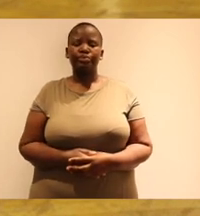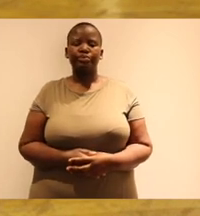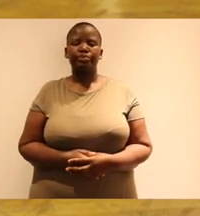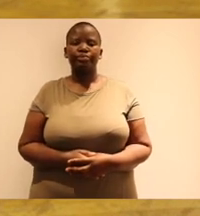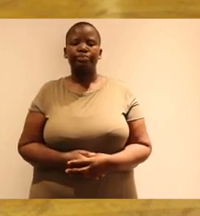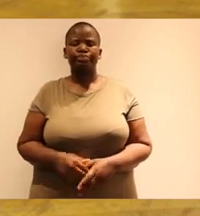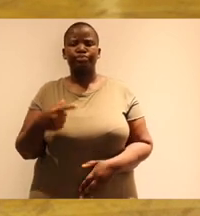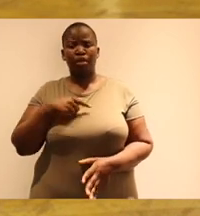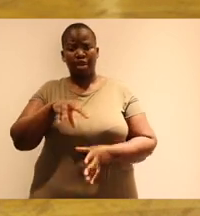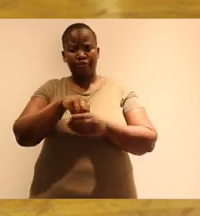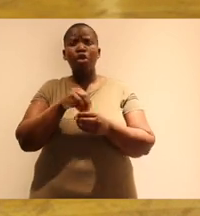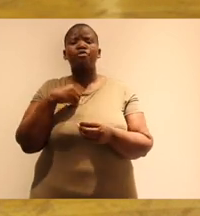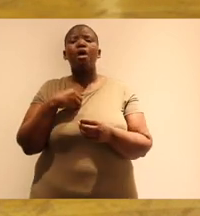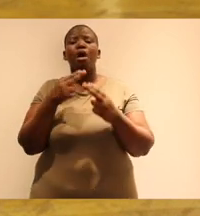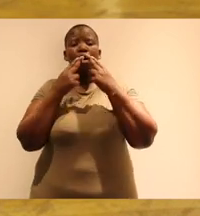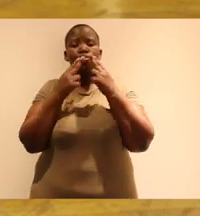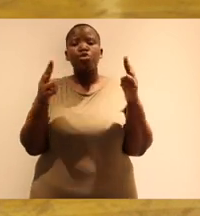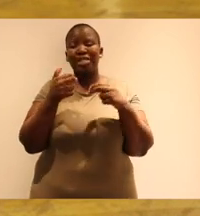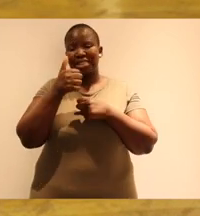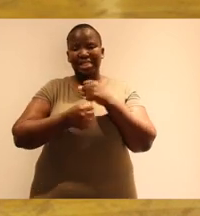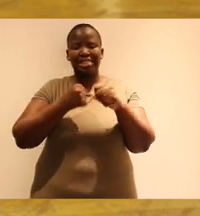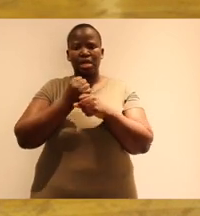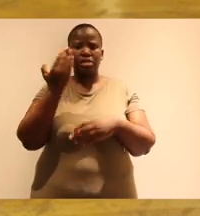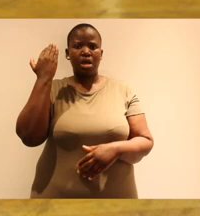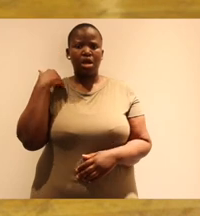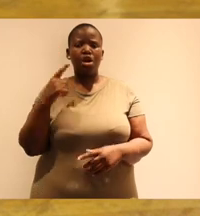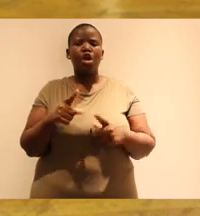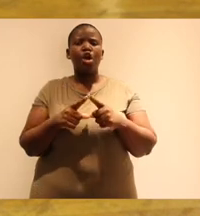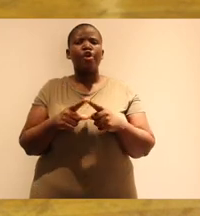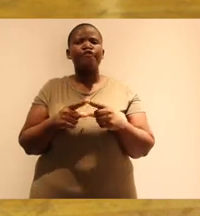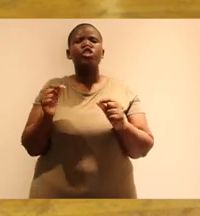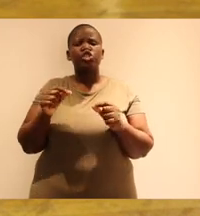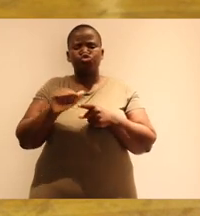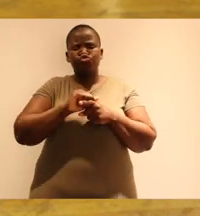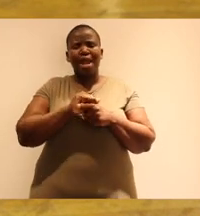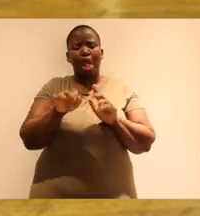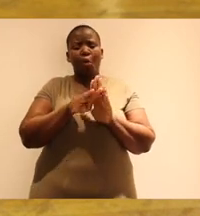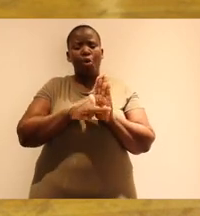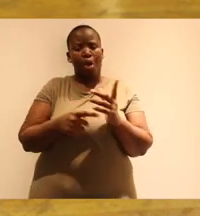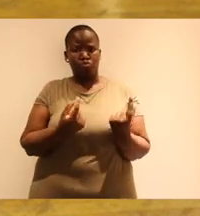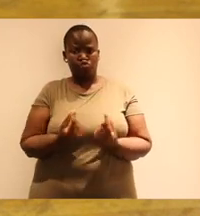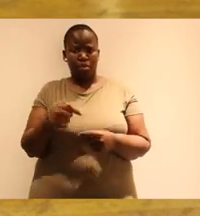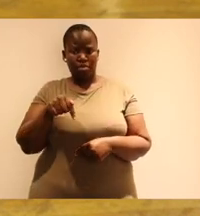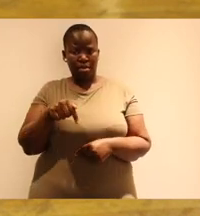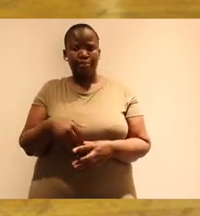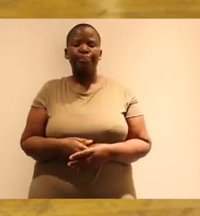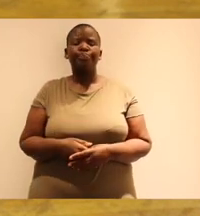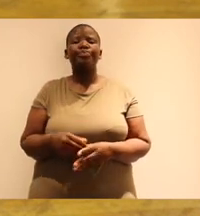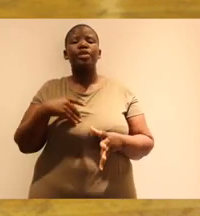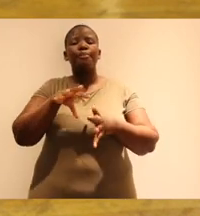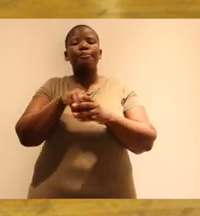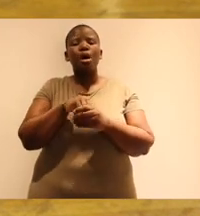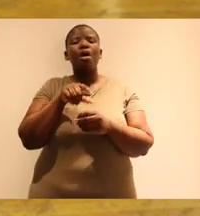I got involved with Unmute 6 years back after finishing the Magnet Theatre training program. I got to be part